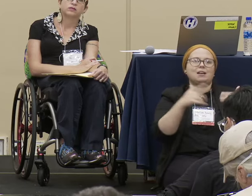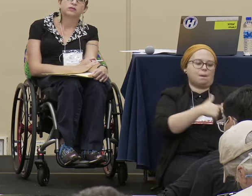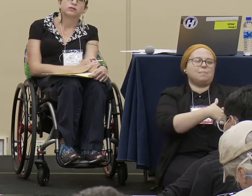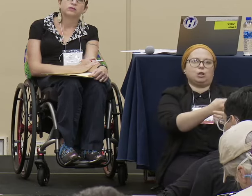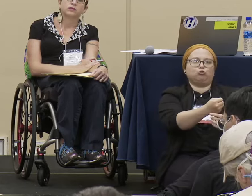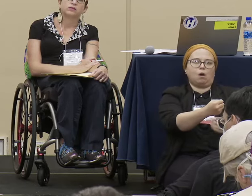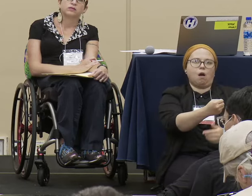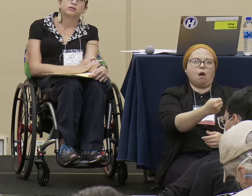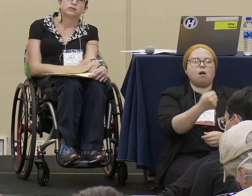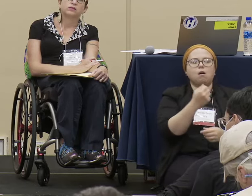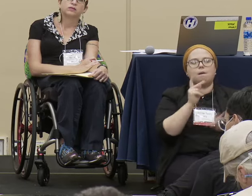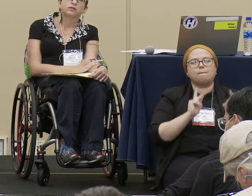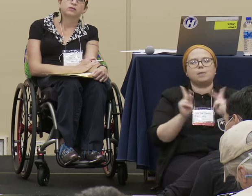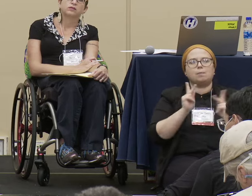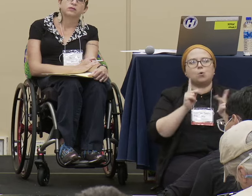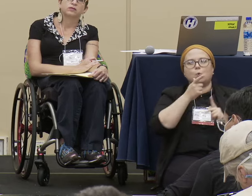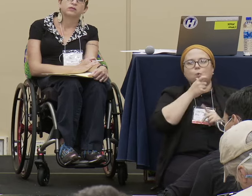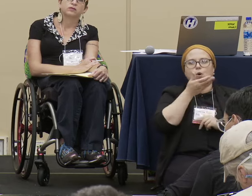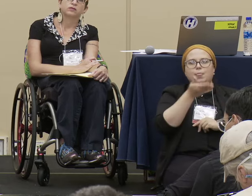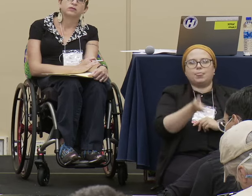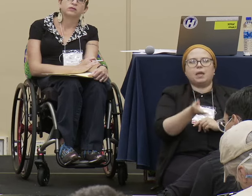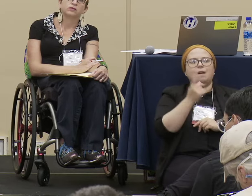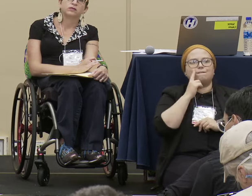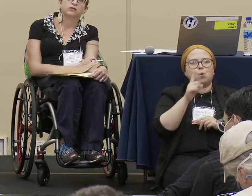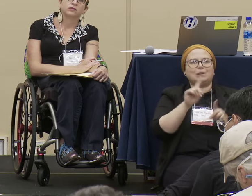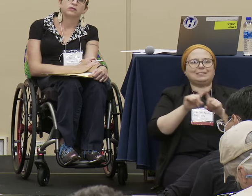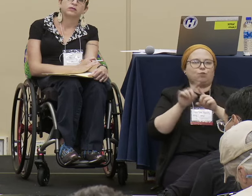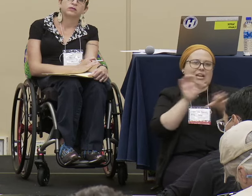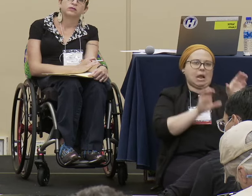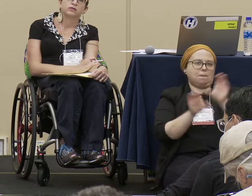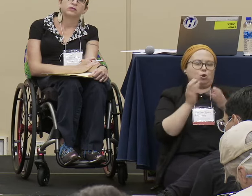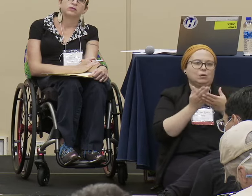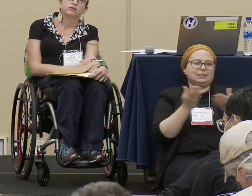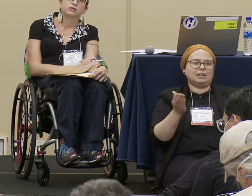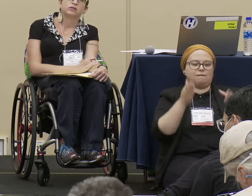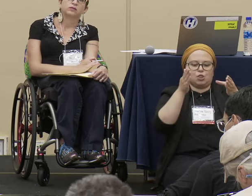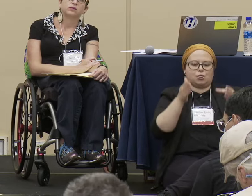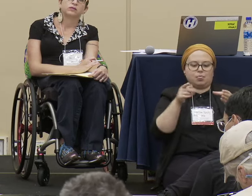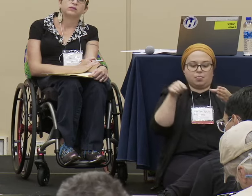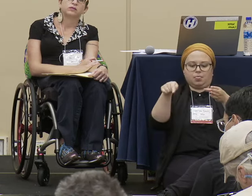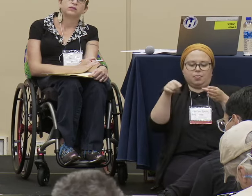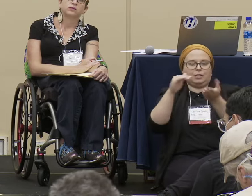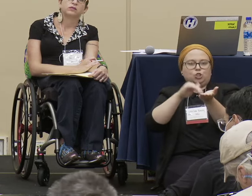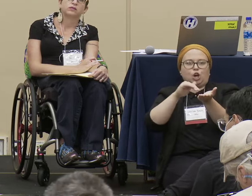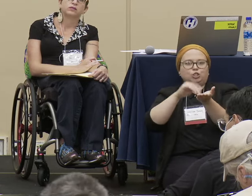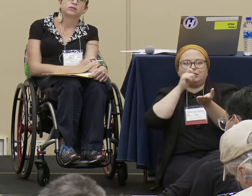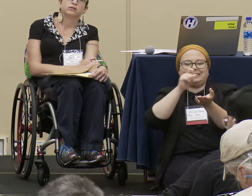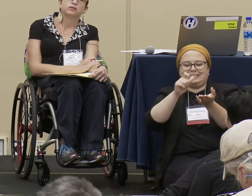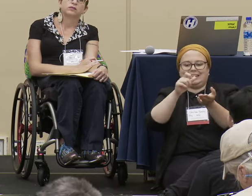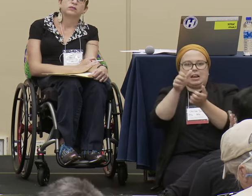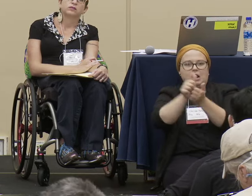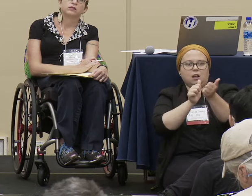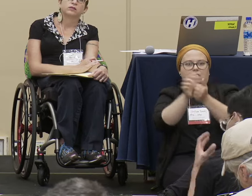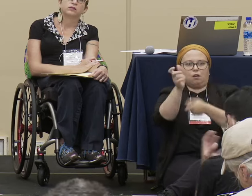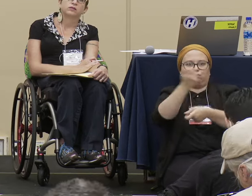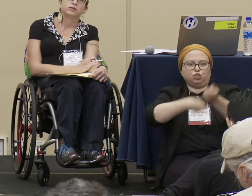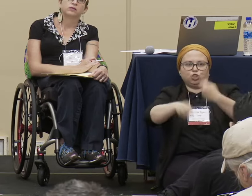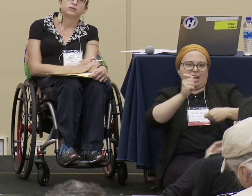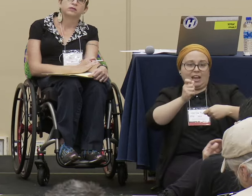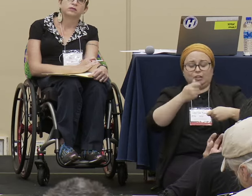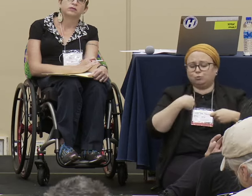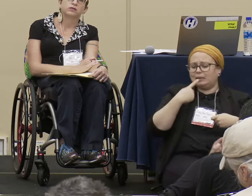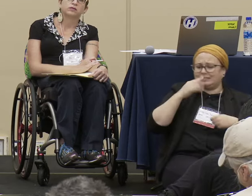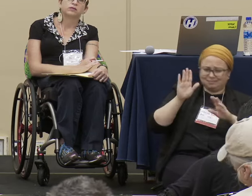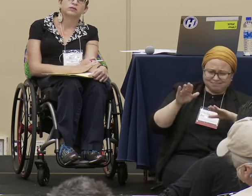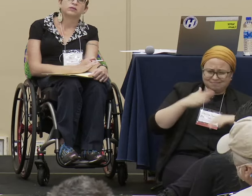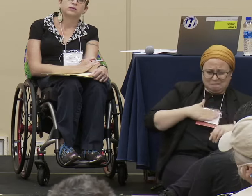were there for chemical stuff. And the person didn't change their gloves between taking blood from people. And I was like, I'd appreciate it